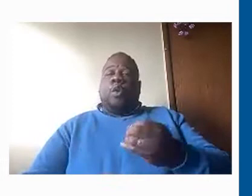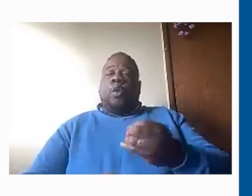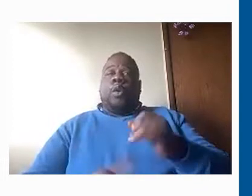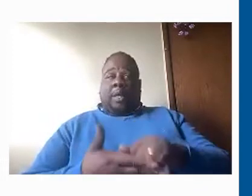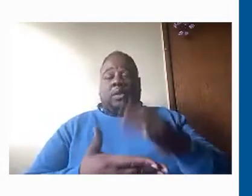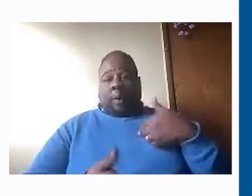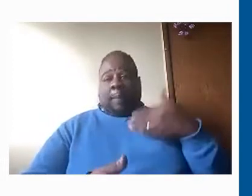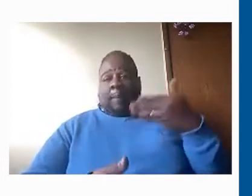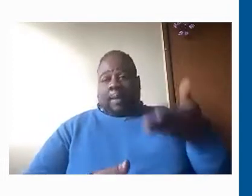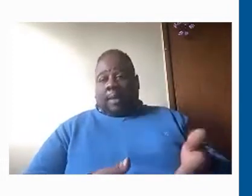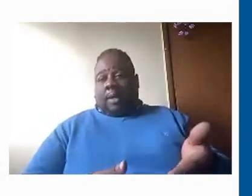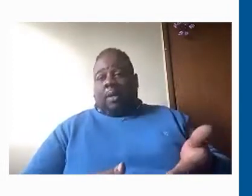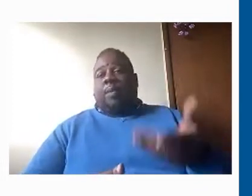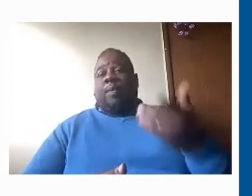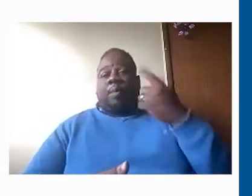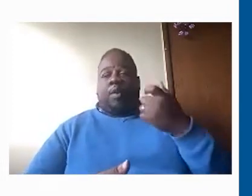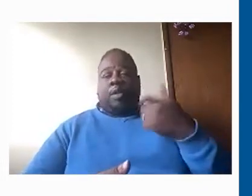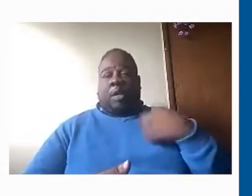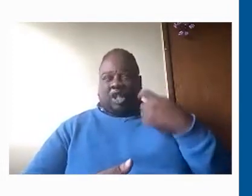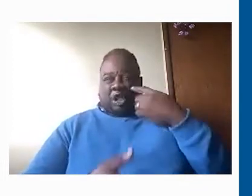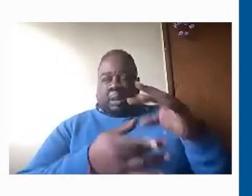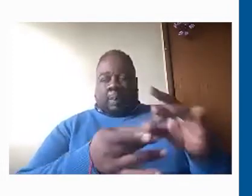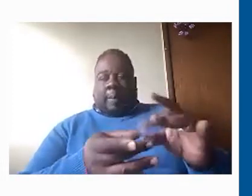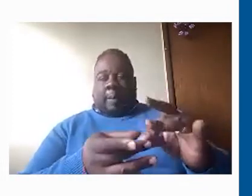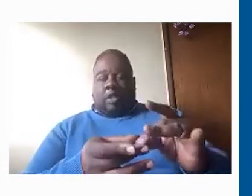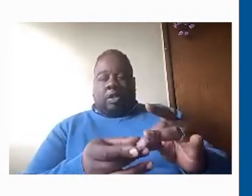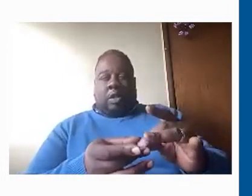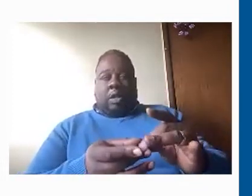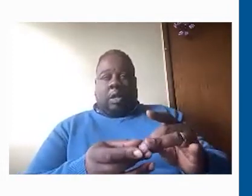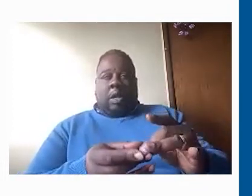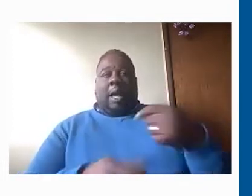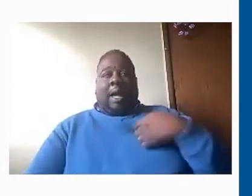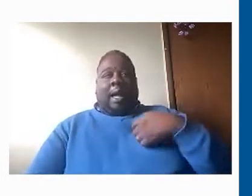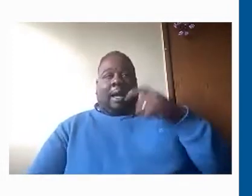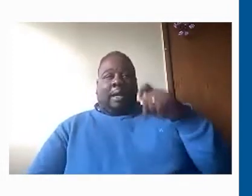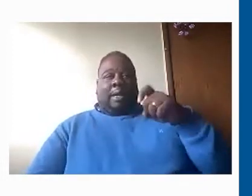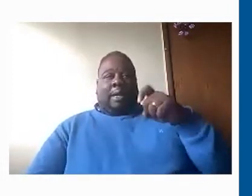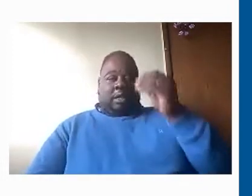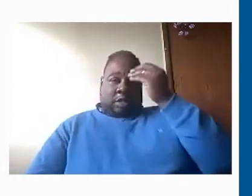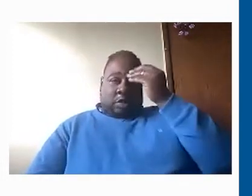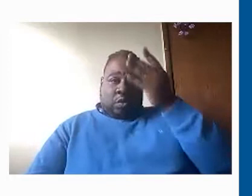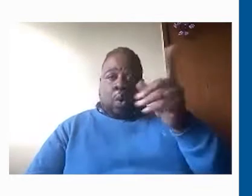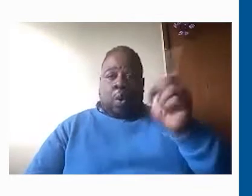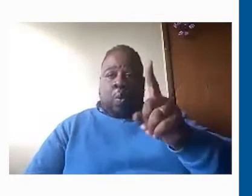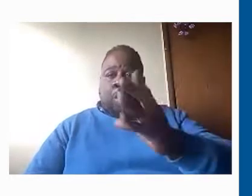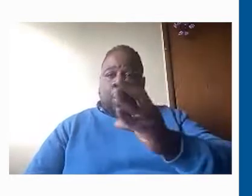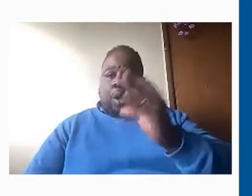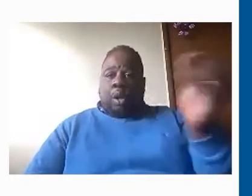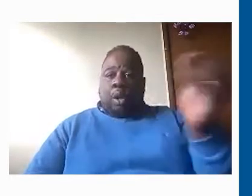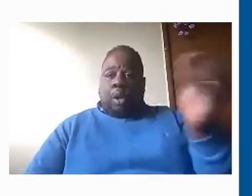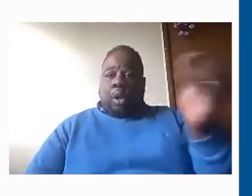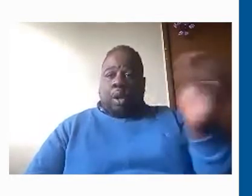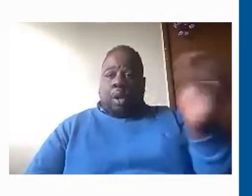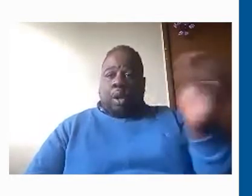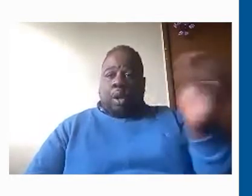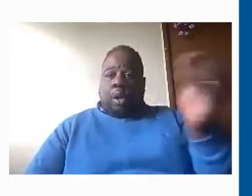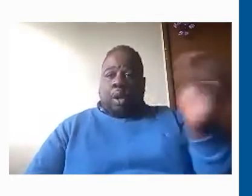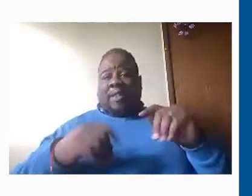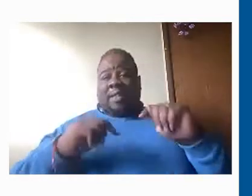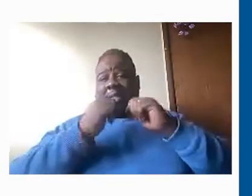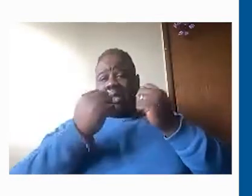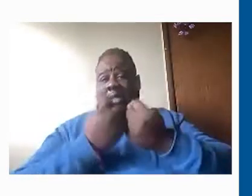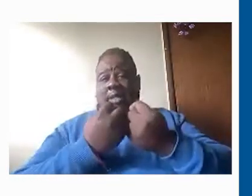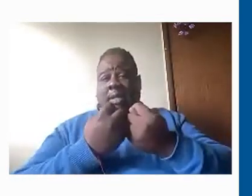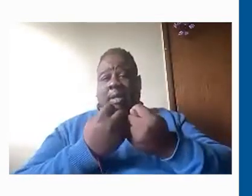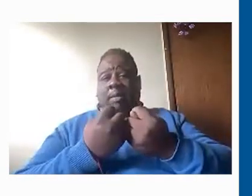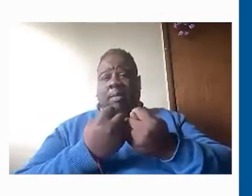previously, and I need to tell him where to go. It's a team, essentially. He has an idea where to go, but I really have